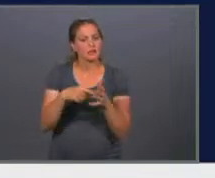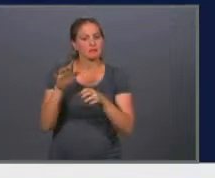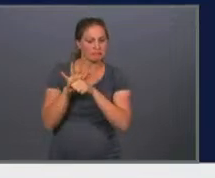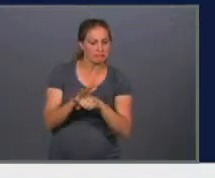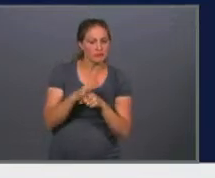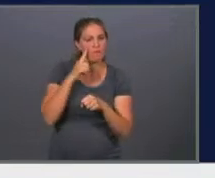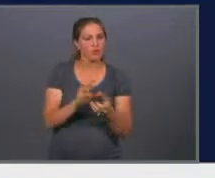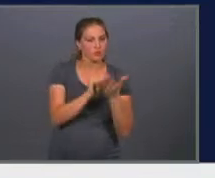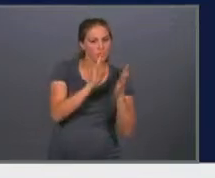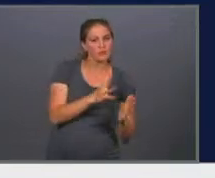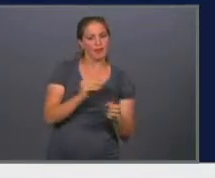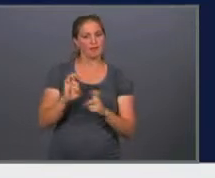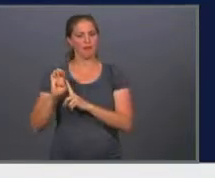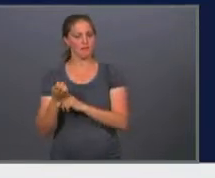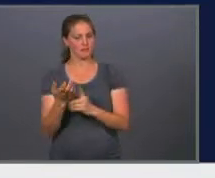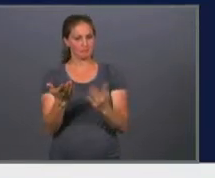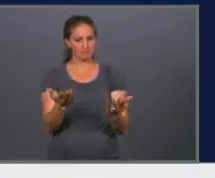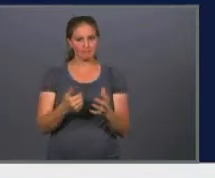students?